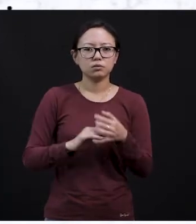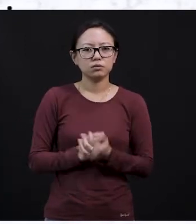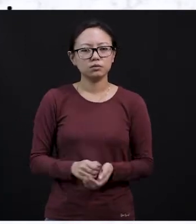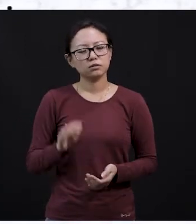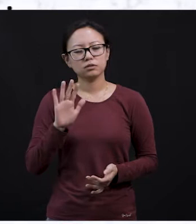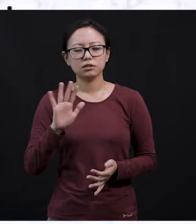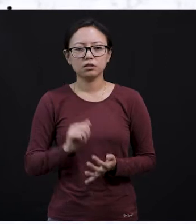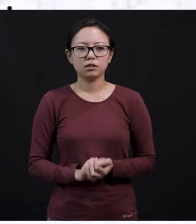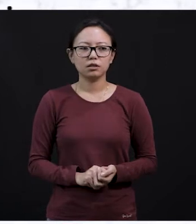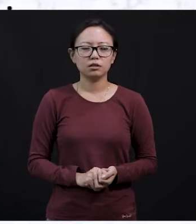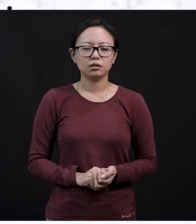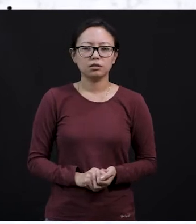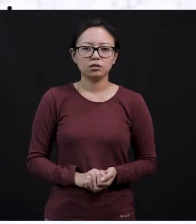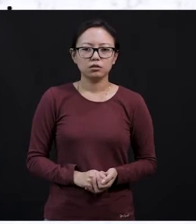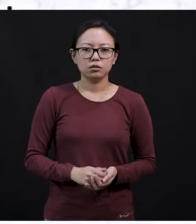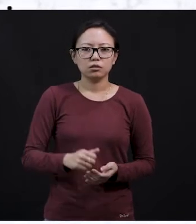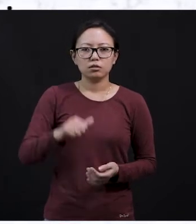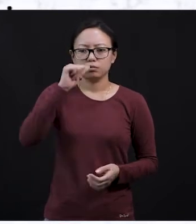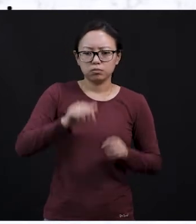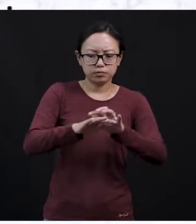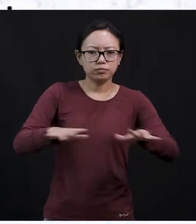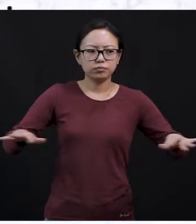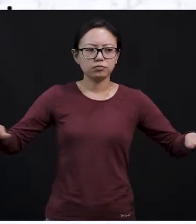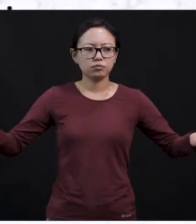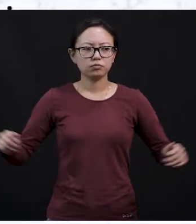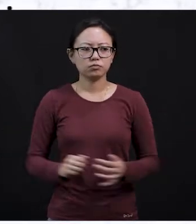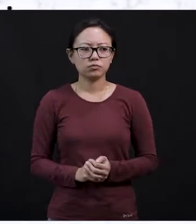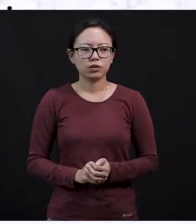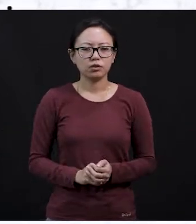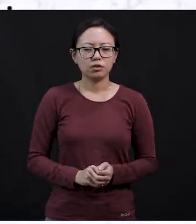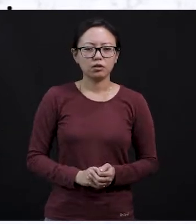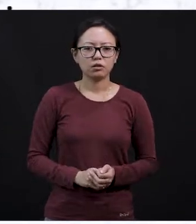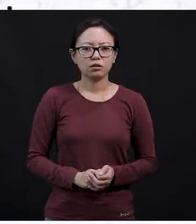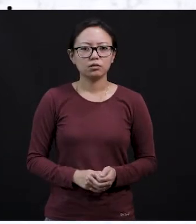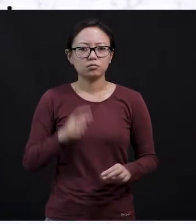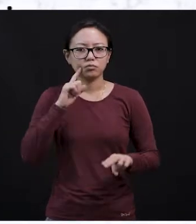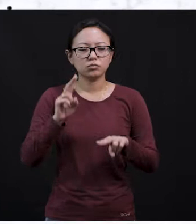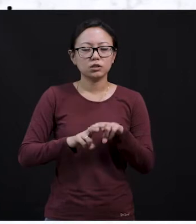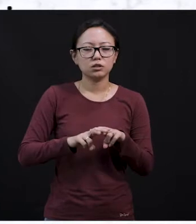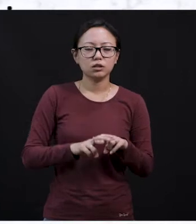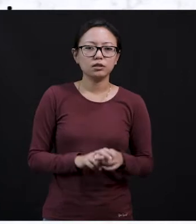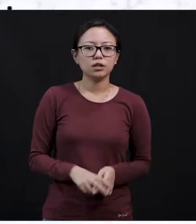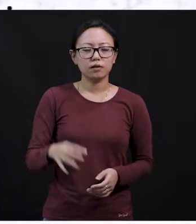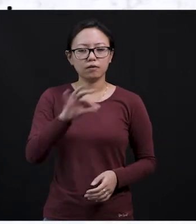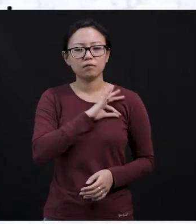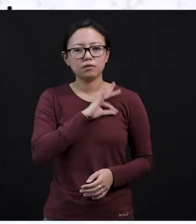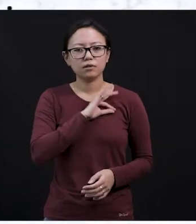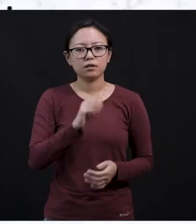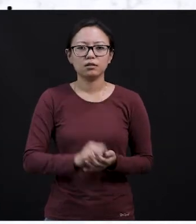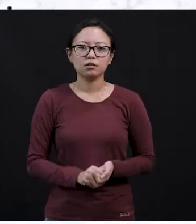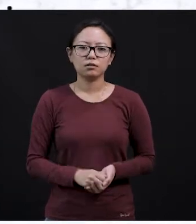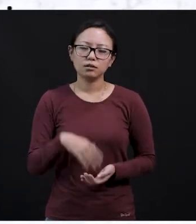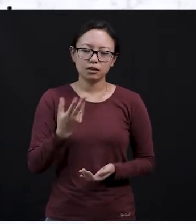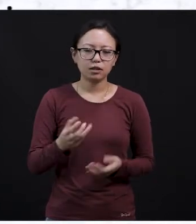go. Its beaches, especially the Marine Drive, the Chapati, the Juhu Beach, they are endowed with a serene charm. Serene